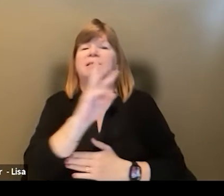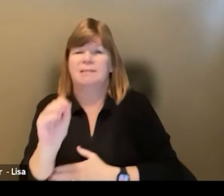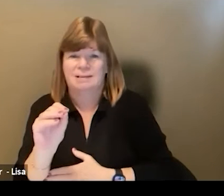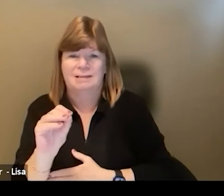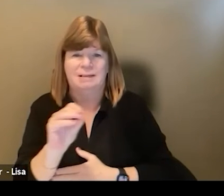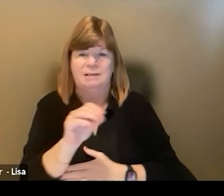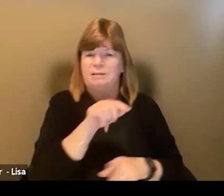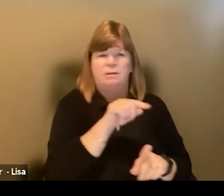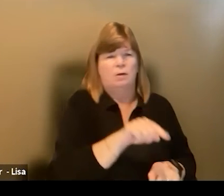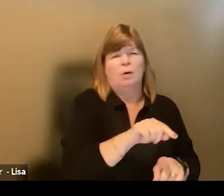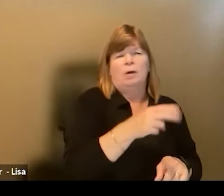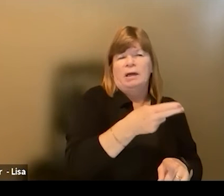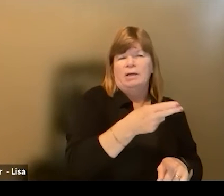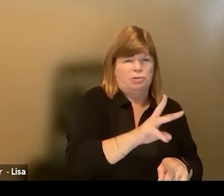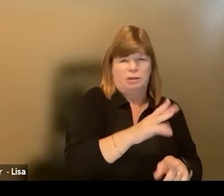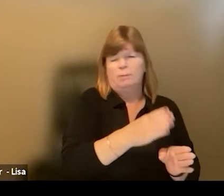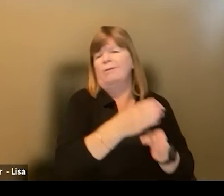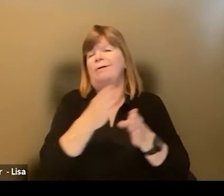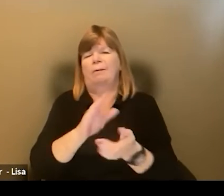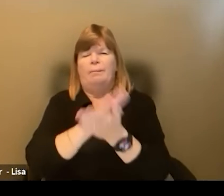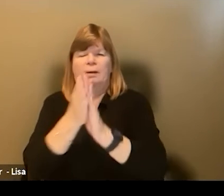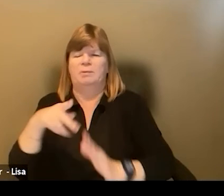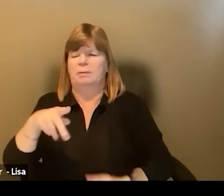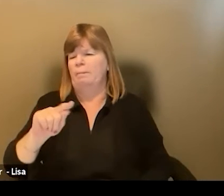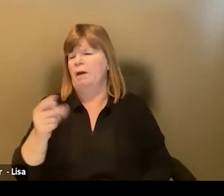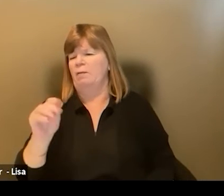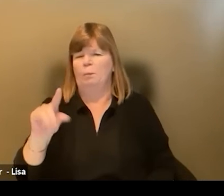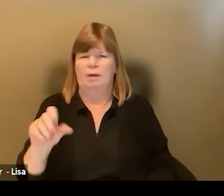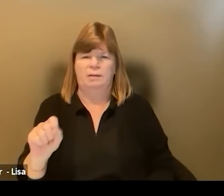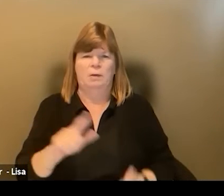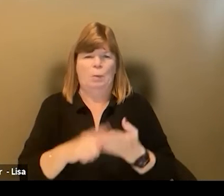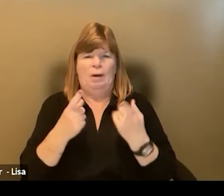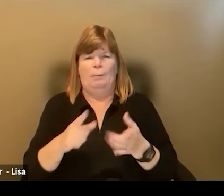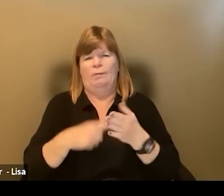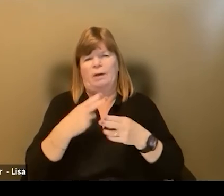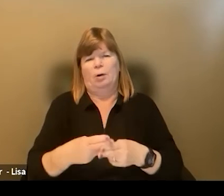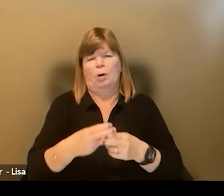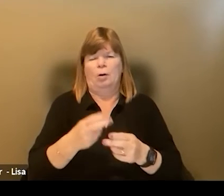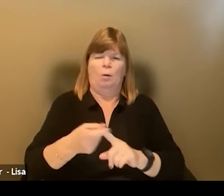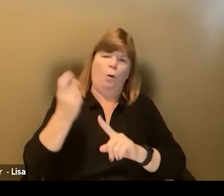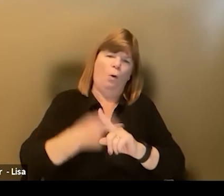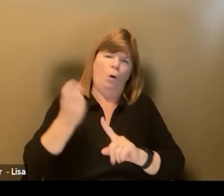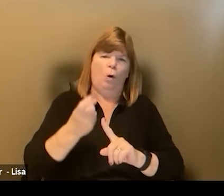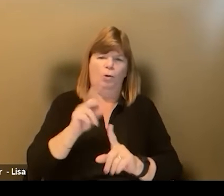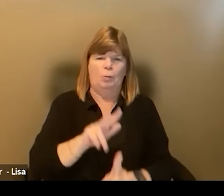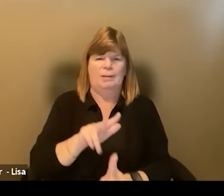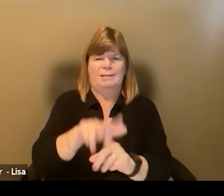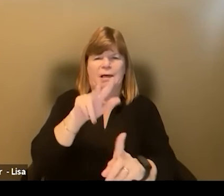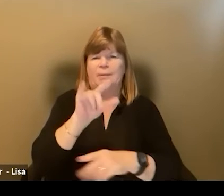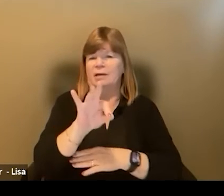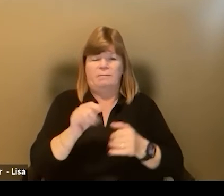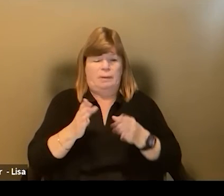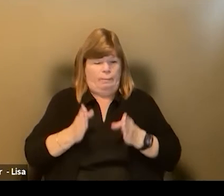go from the health and wellness to the Pathways waiver, and what would happen with what's called an auto assignment in the event that the